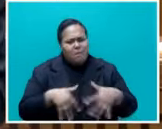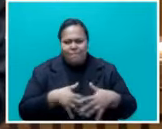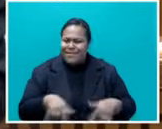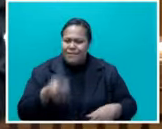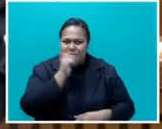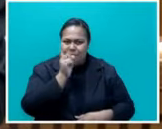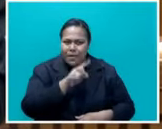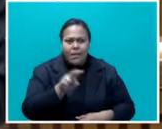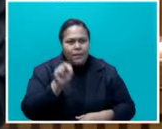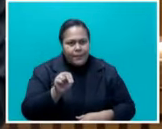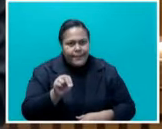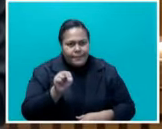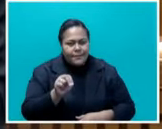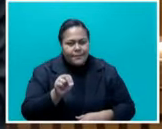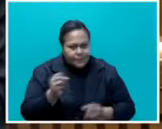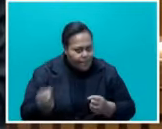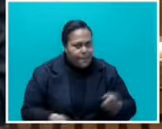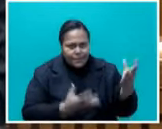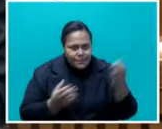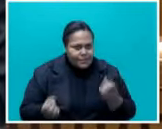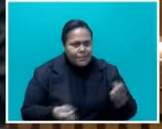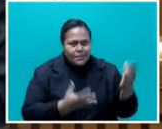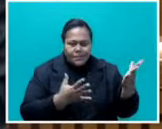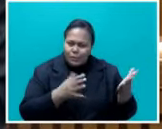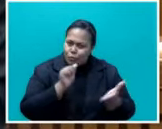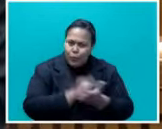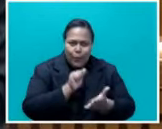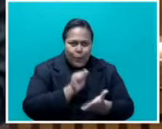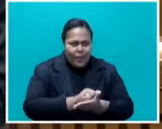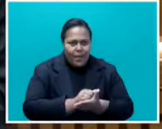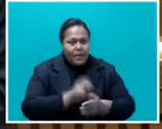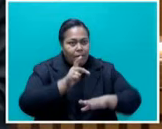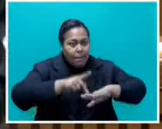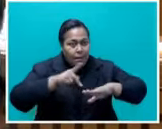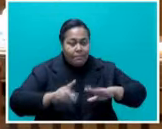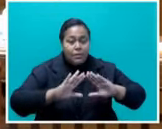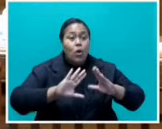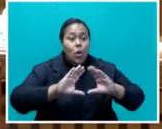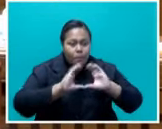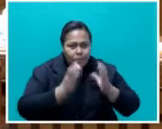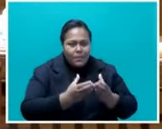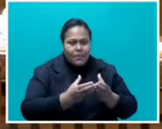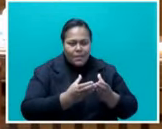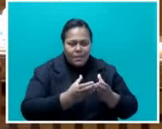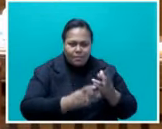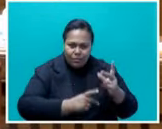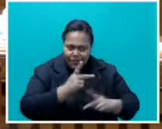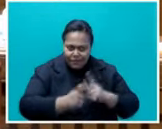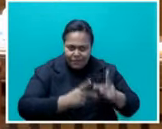which means that it has to go through the proper parliamentary committee process so that